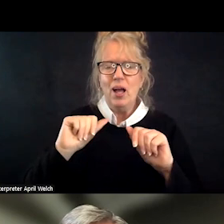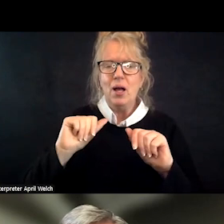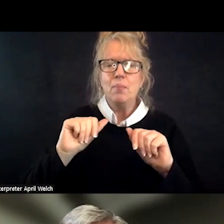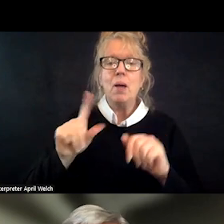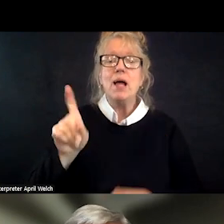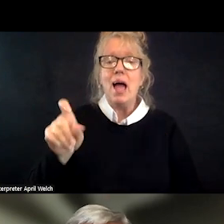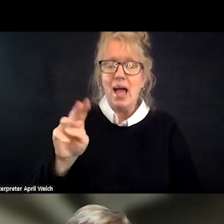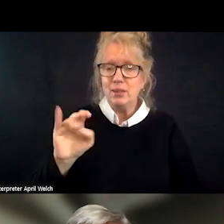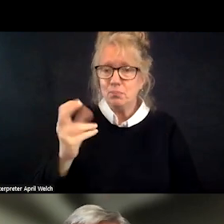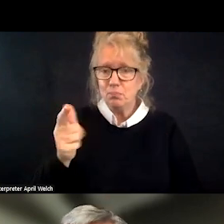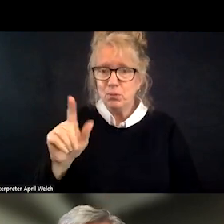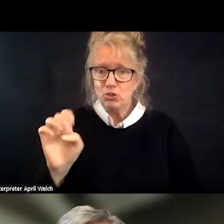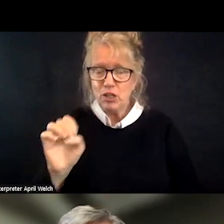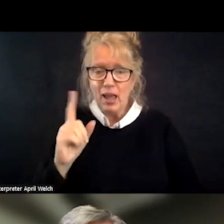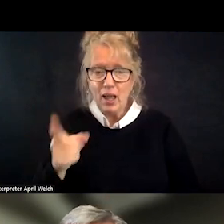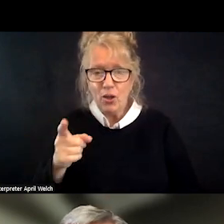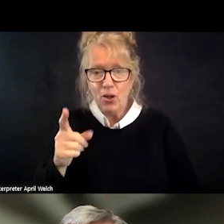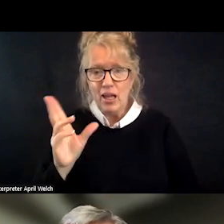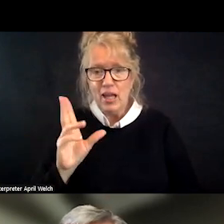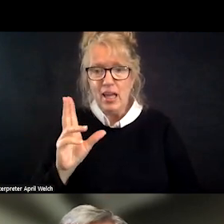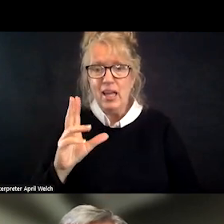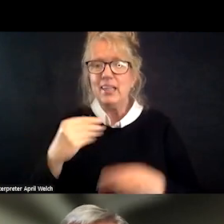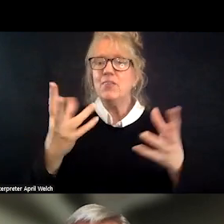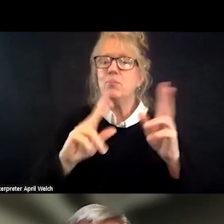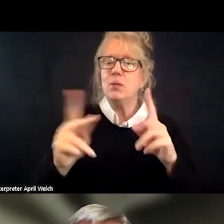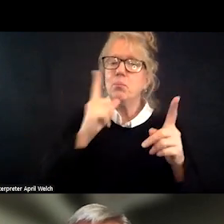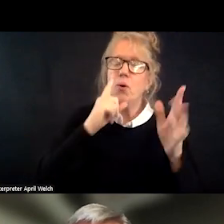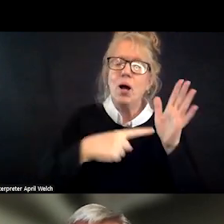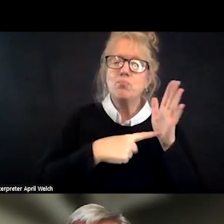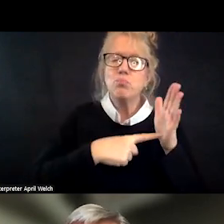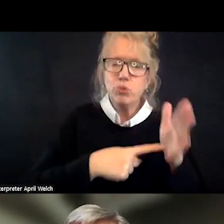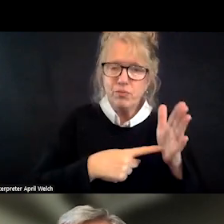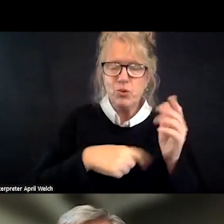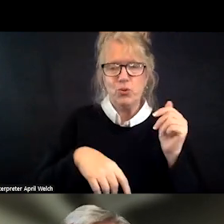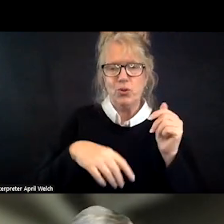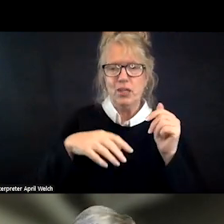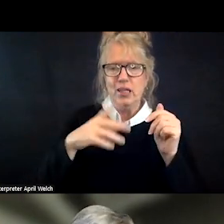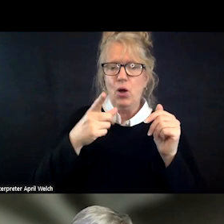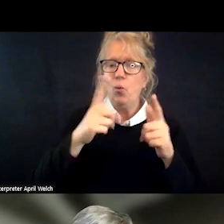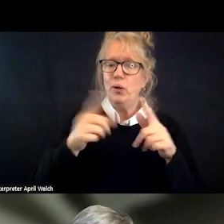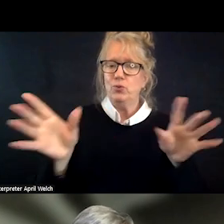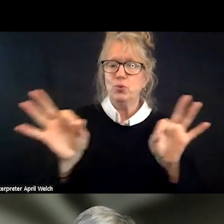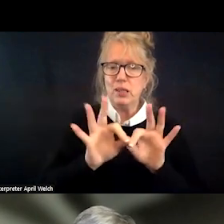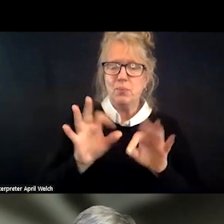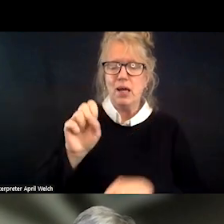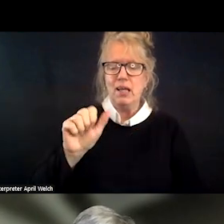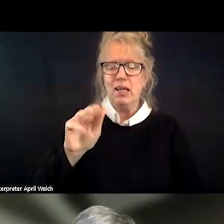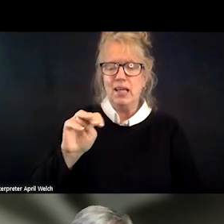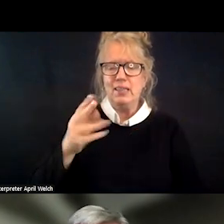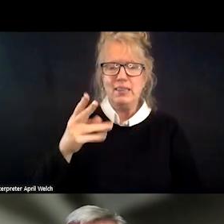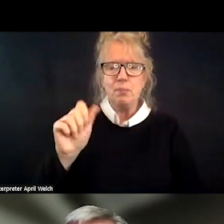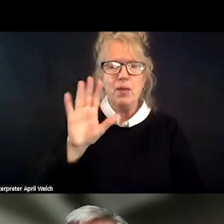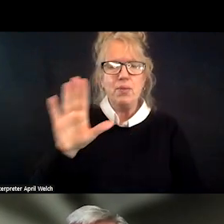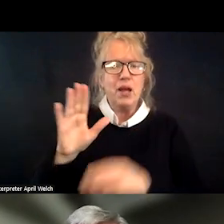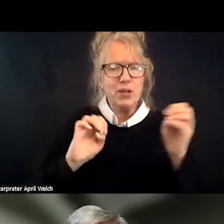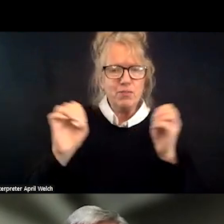Michelle Cornett to take a minute to give folks a preview of what's the relevant areas in SAMHSA's evaluation, but